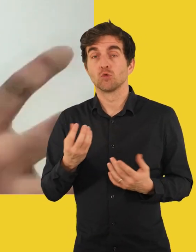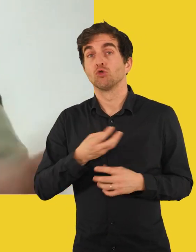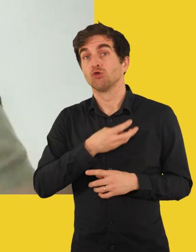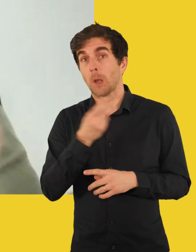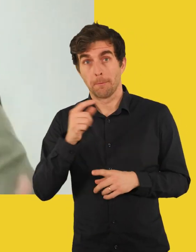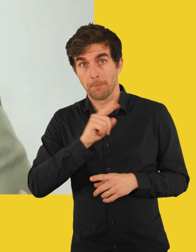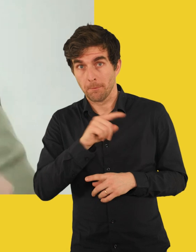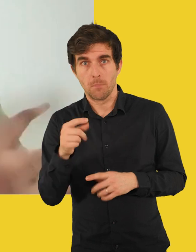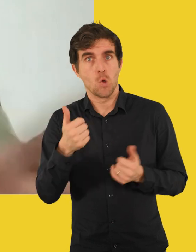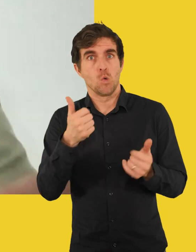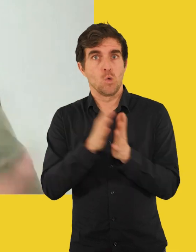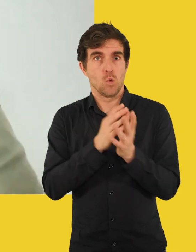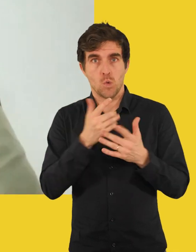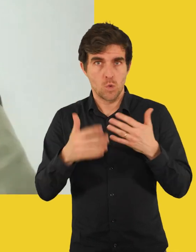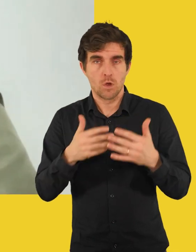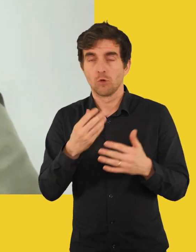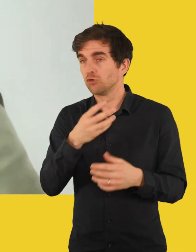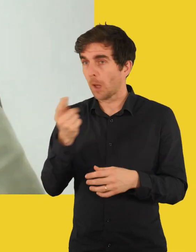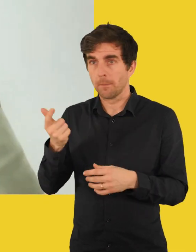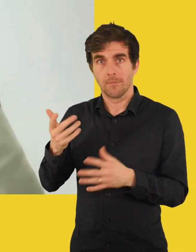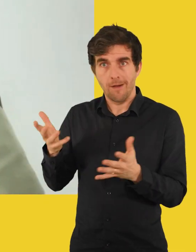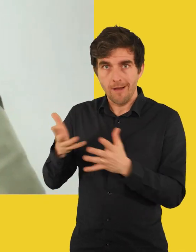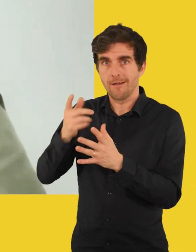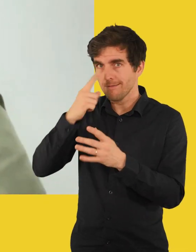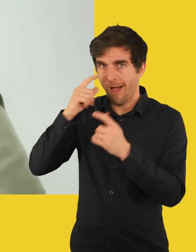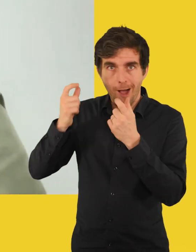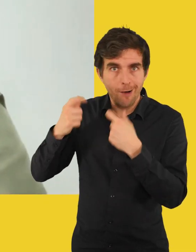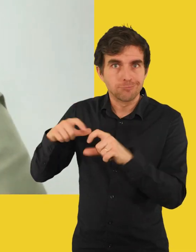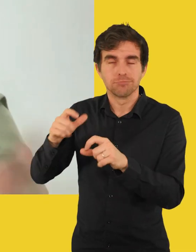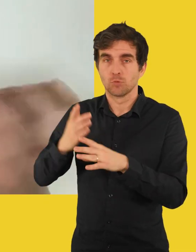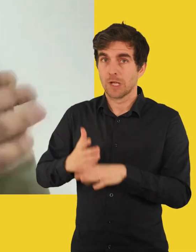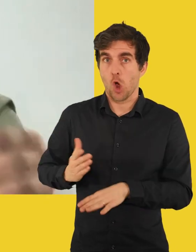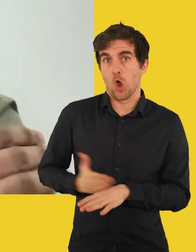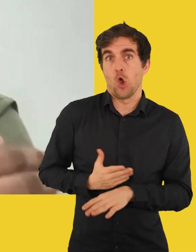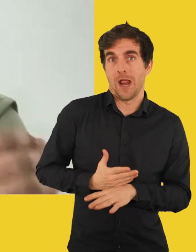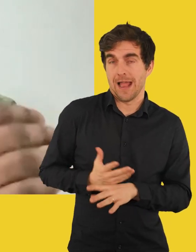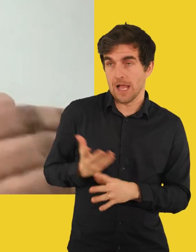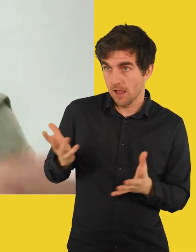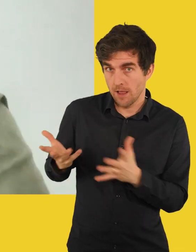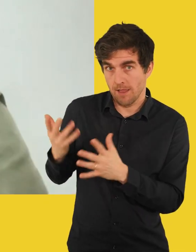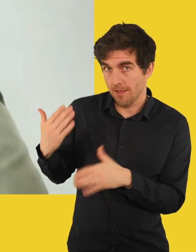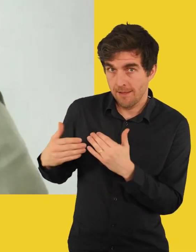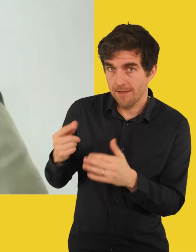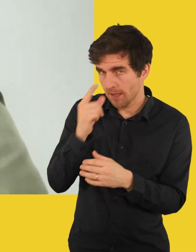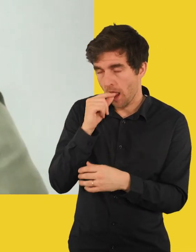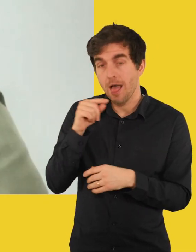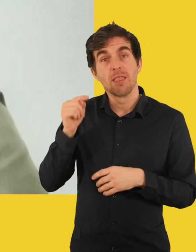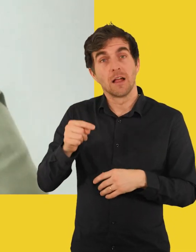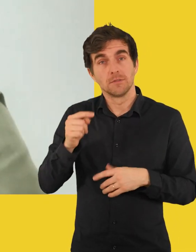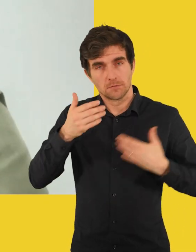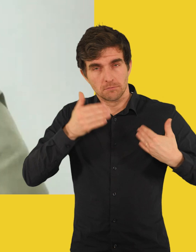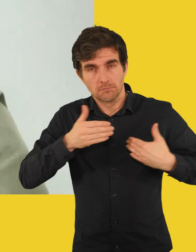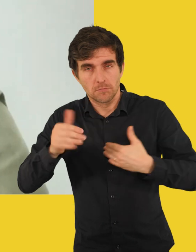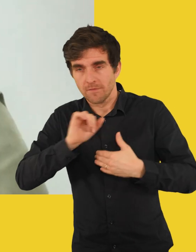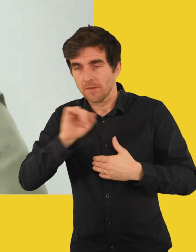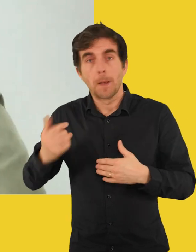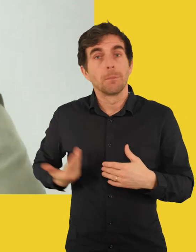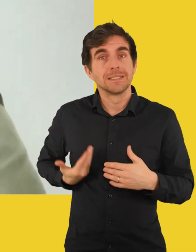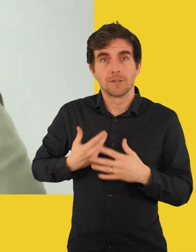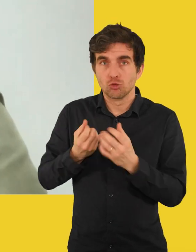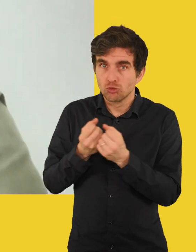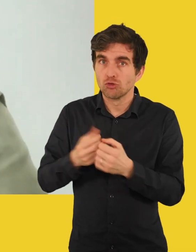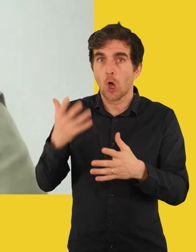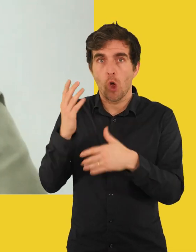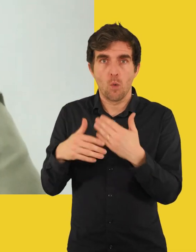some extractive or degenerative practices that they might have very early on in their phase of business